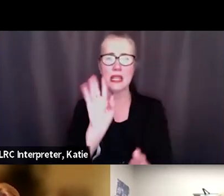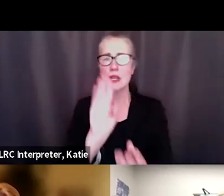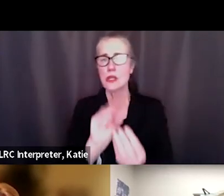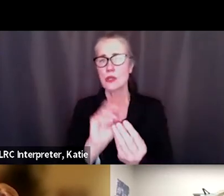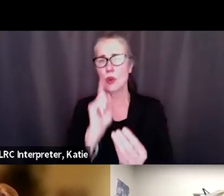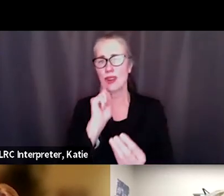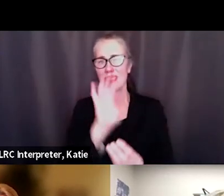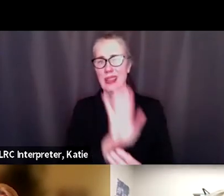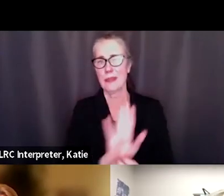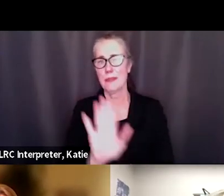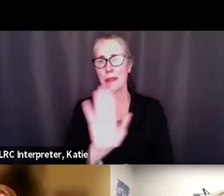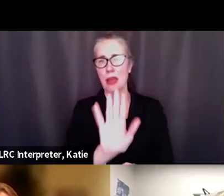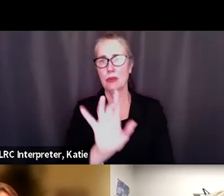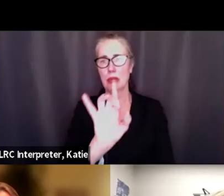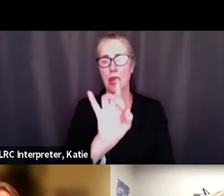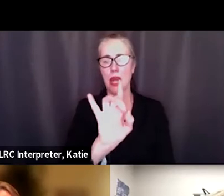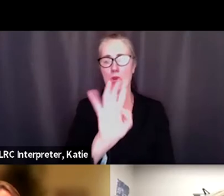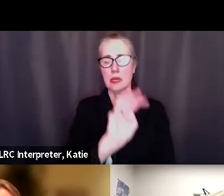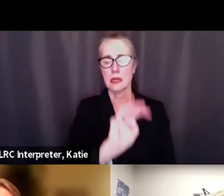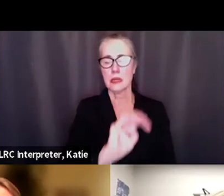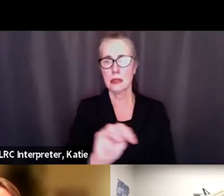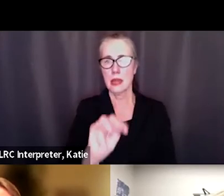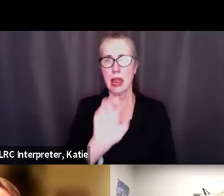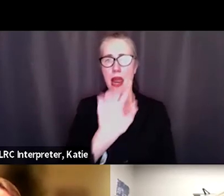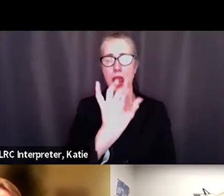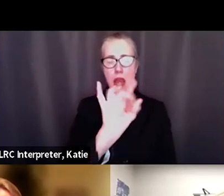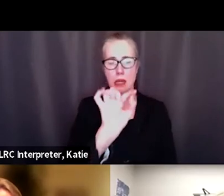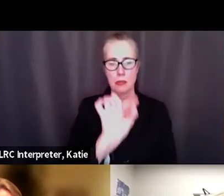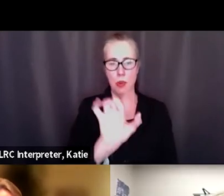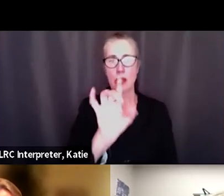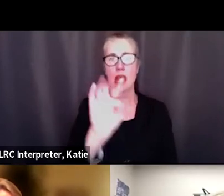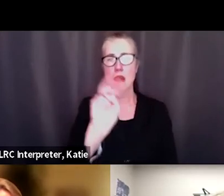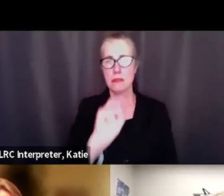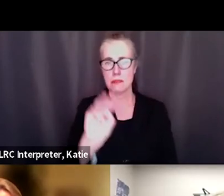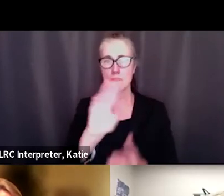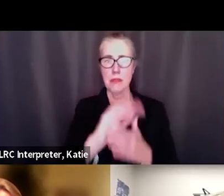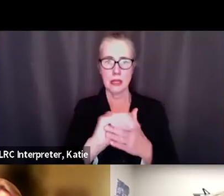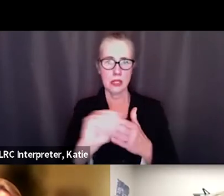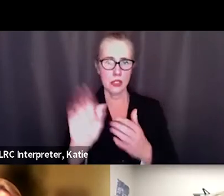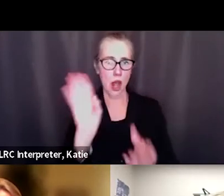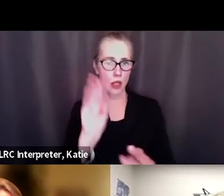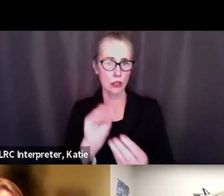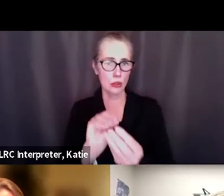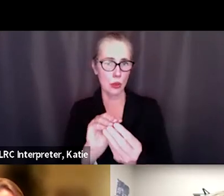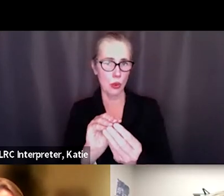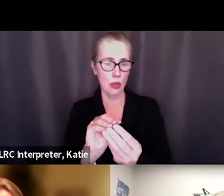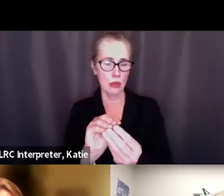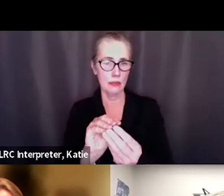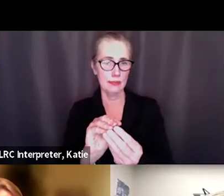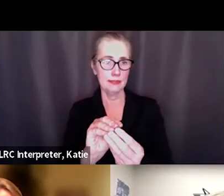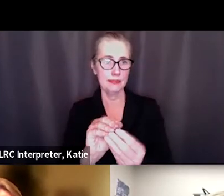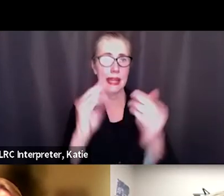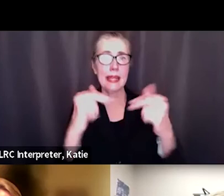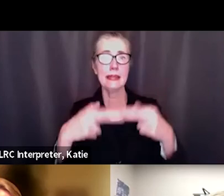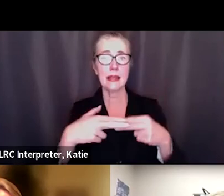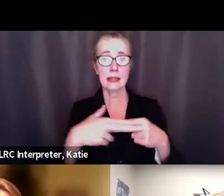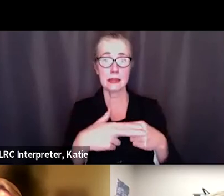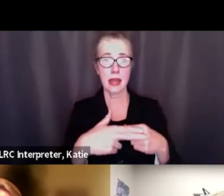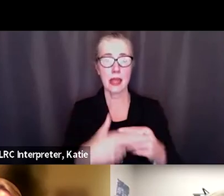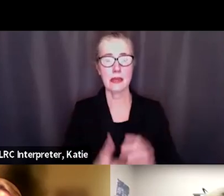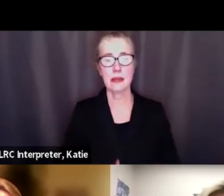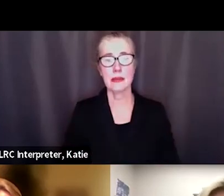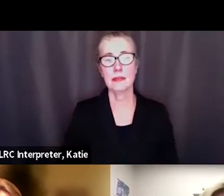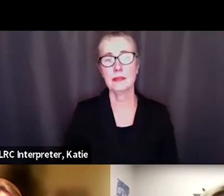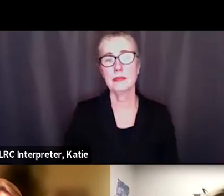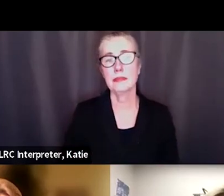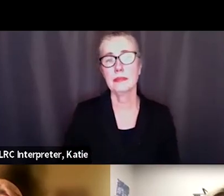be about 8 million 8.8 million dollars so next slide please now miss